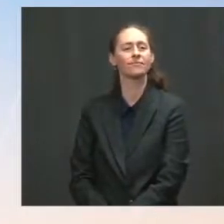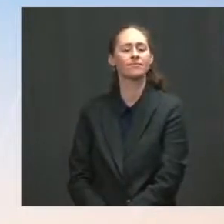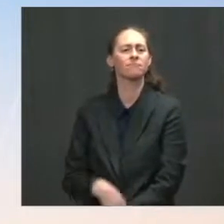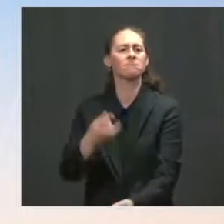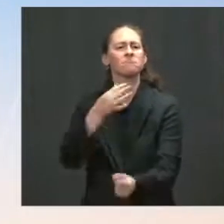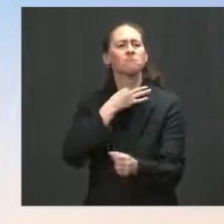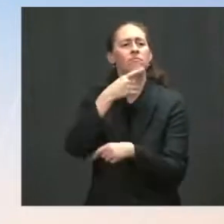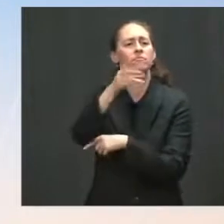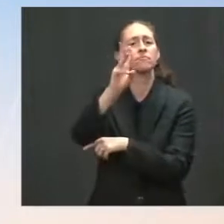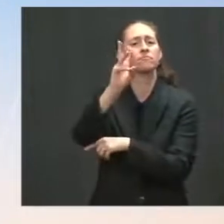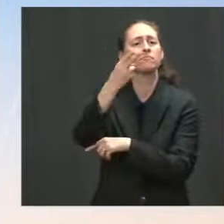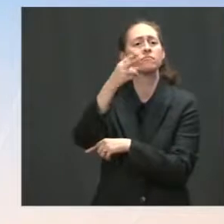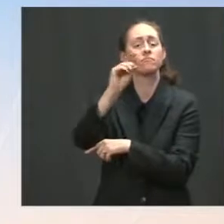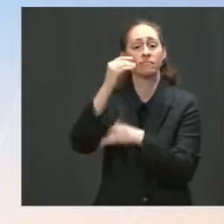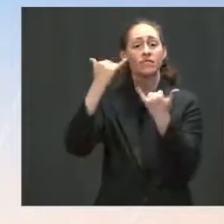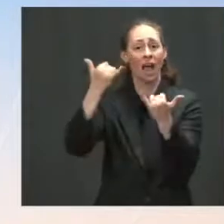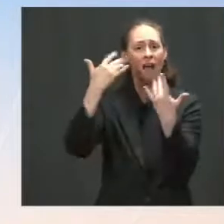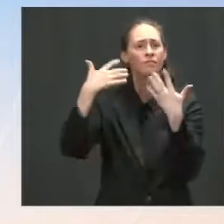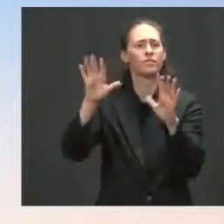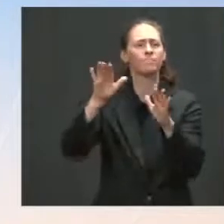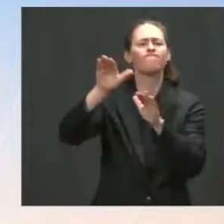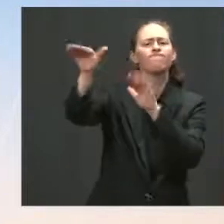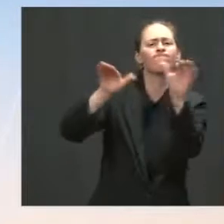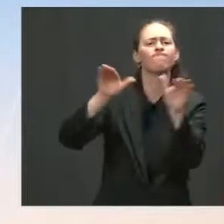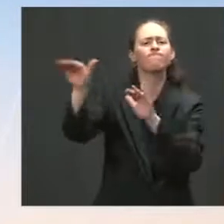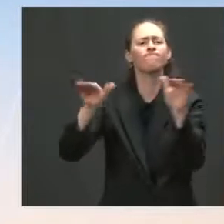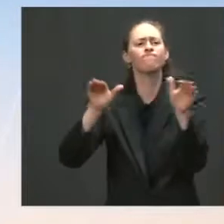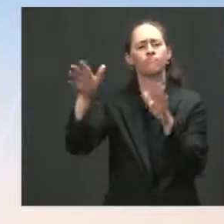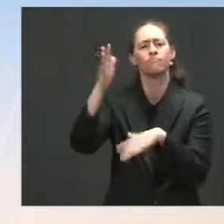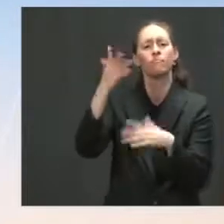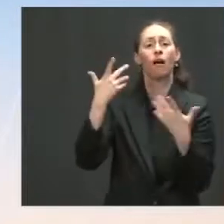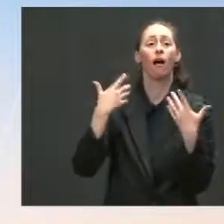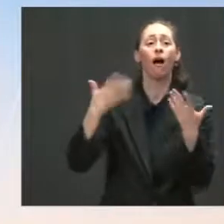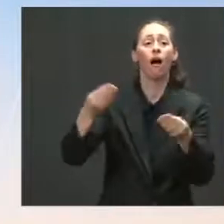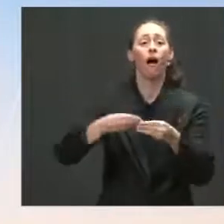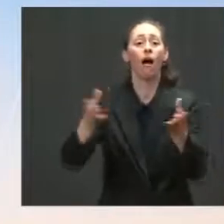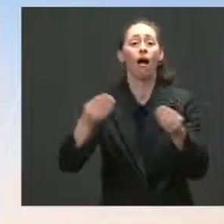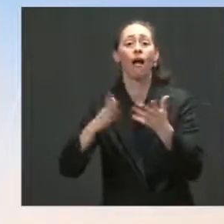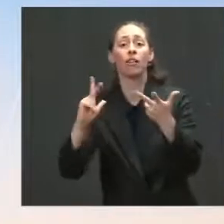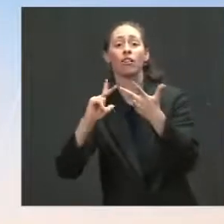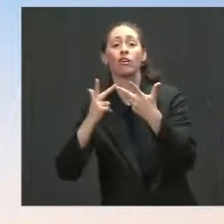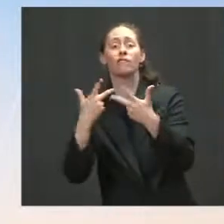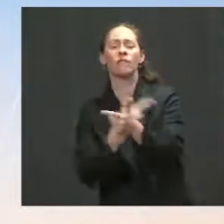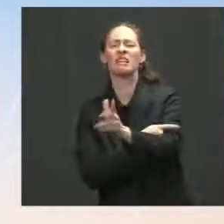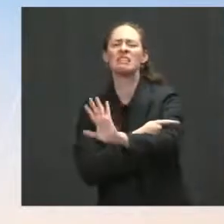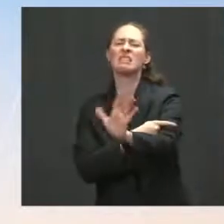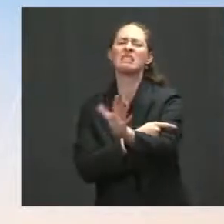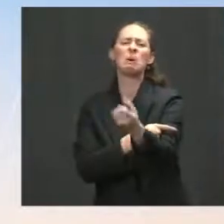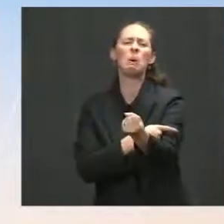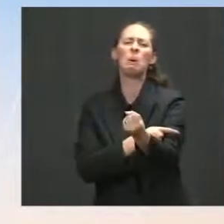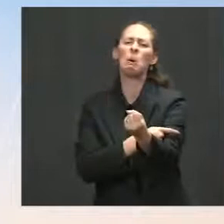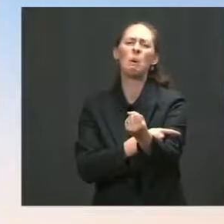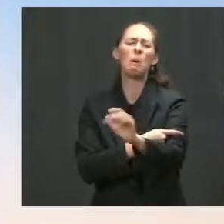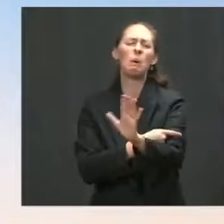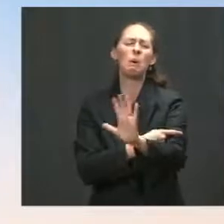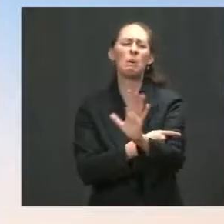countries basically to put a halt on booster shots of the COVID vaccine. I know that's not the policy yet of the United States, but it does appear